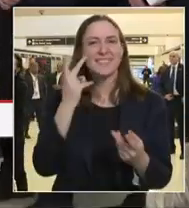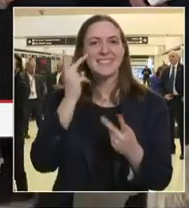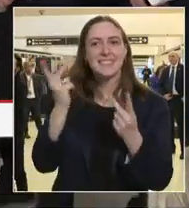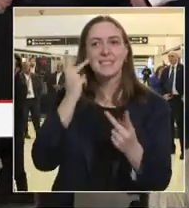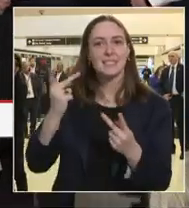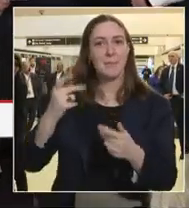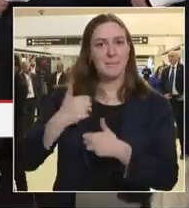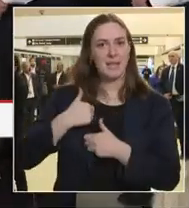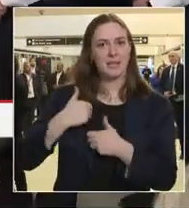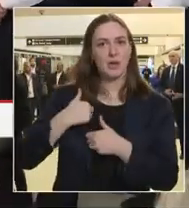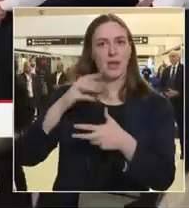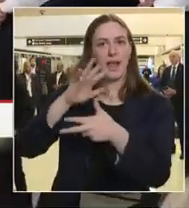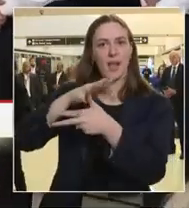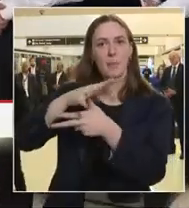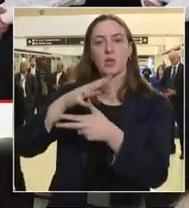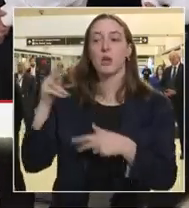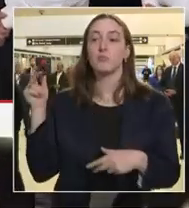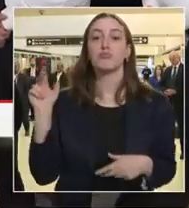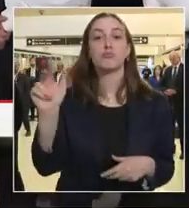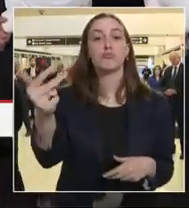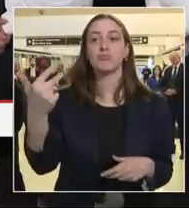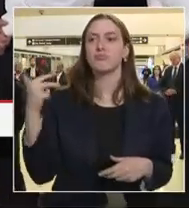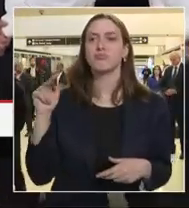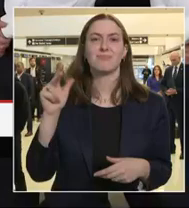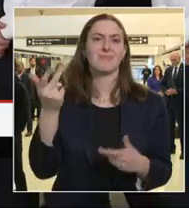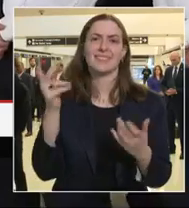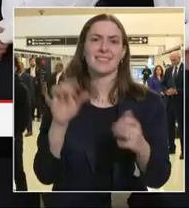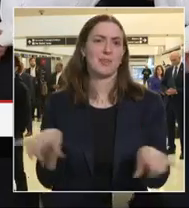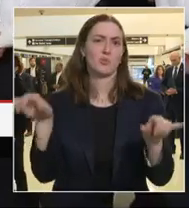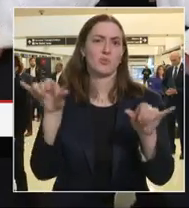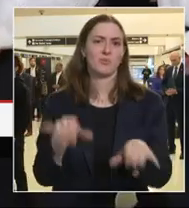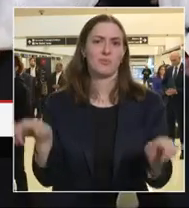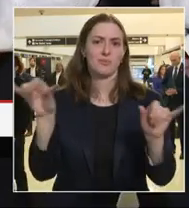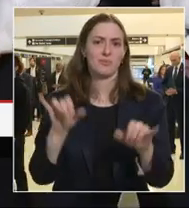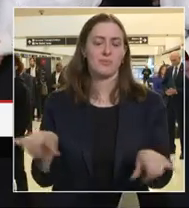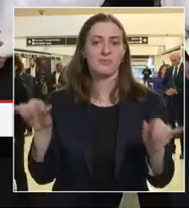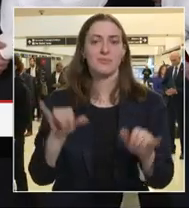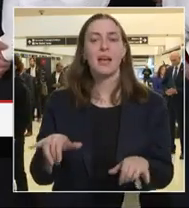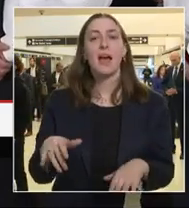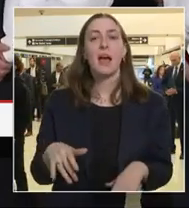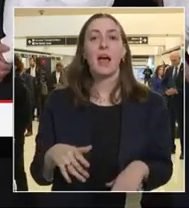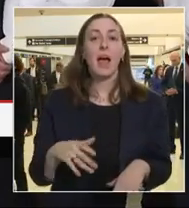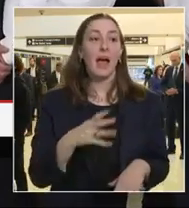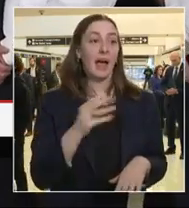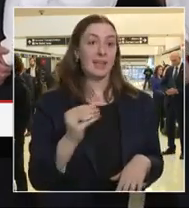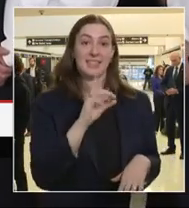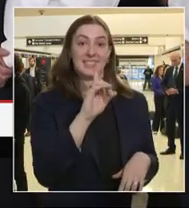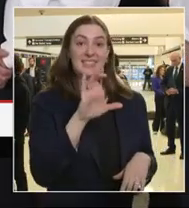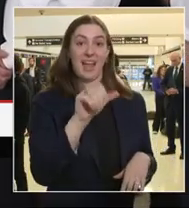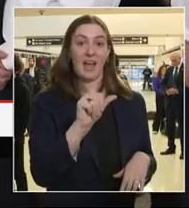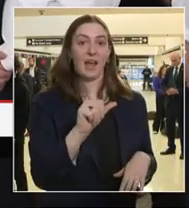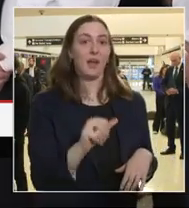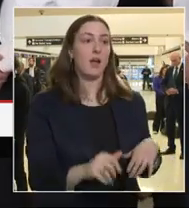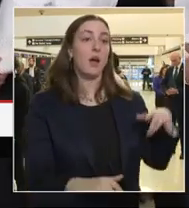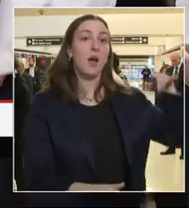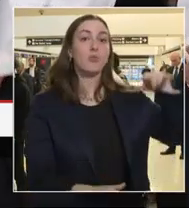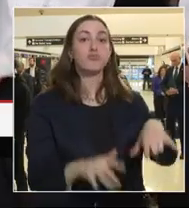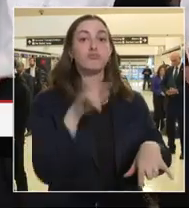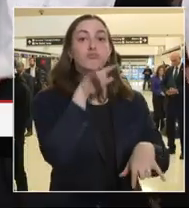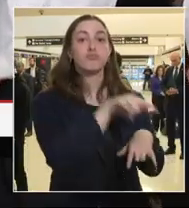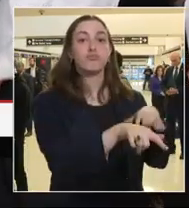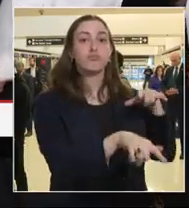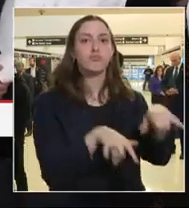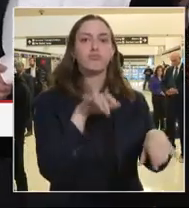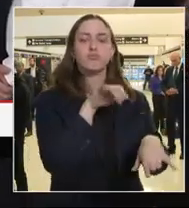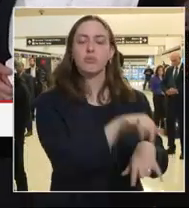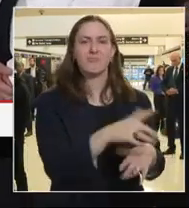up and down the river. It's a standard path that they fly. They're used to aircraft landing at DCA, and there's a